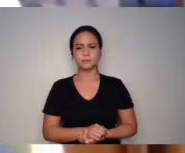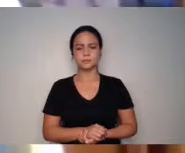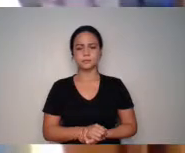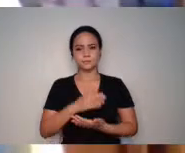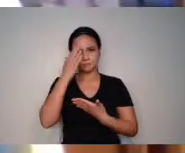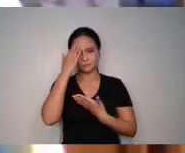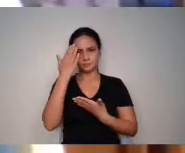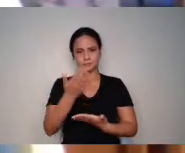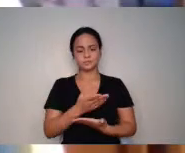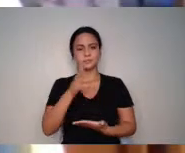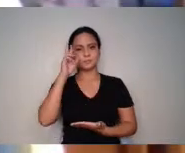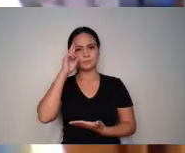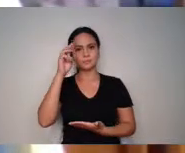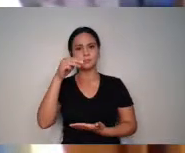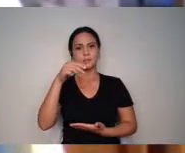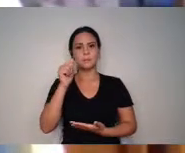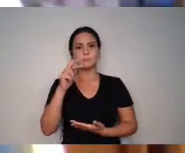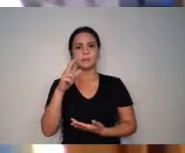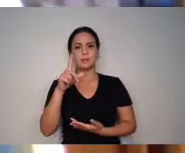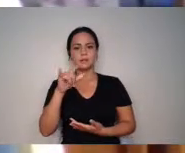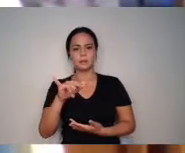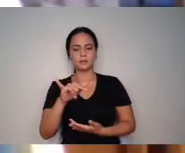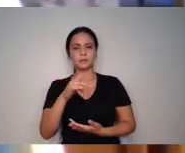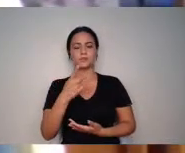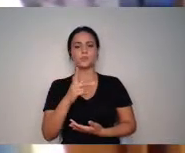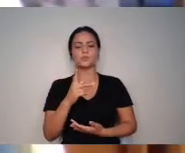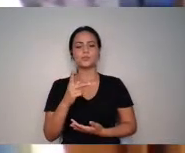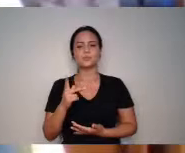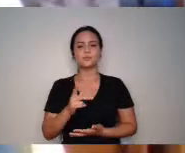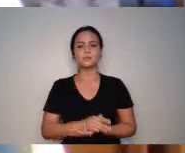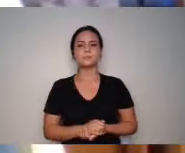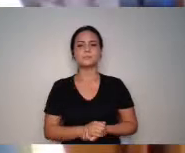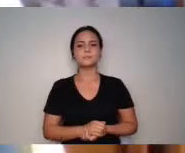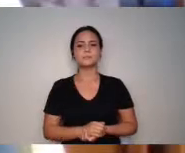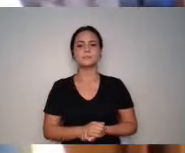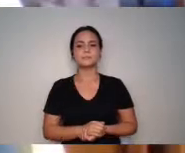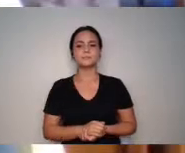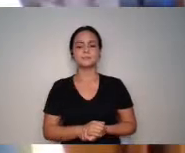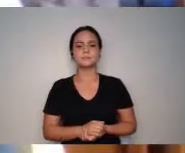Obrigada, doutora Marni. Thank you, Dr. Marnie.